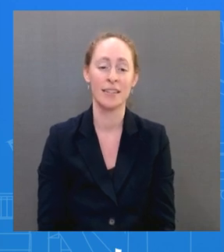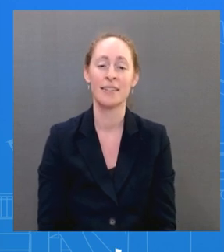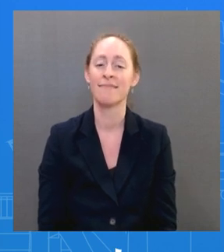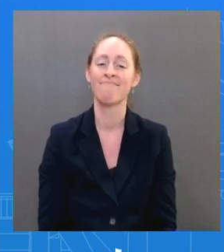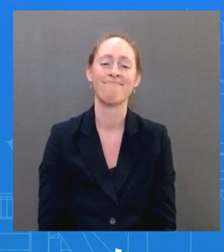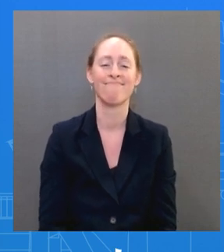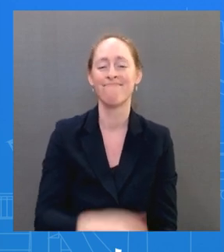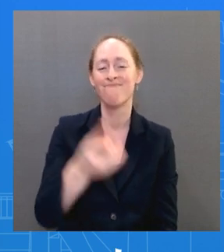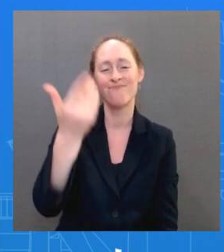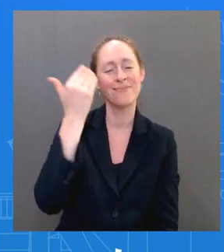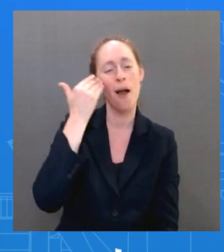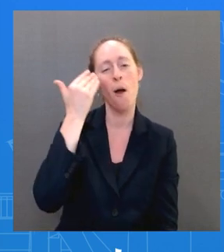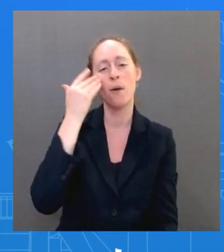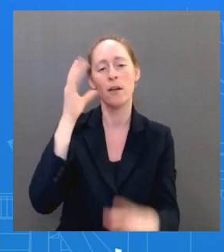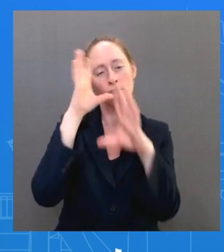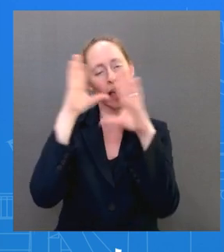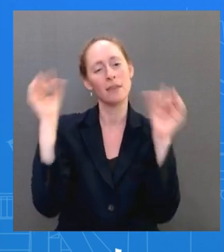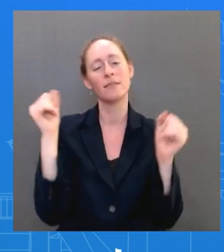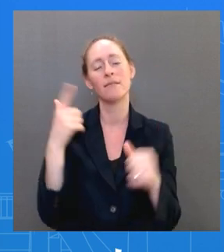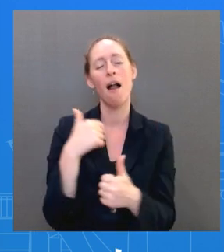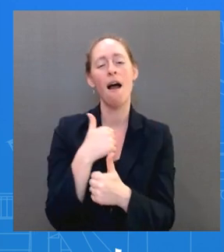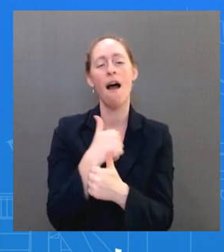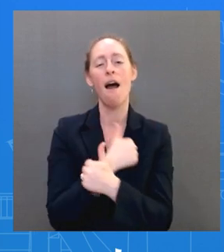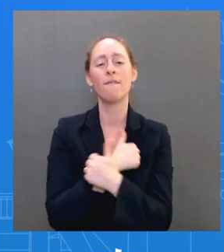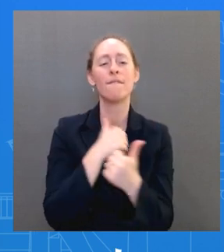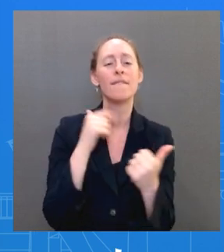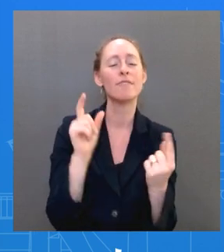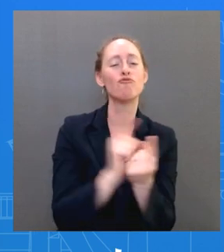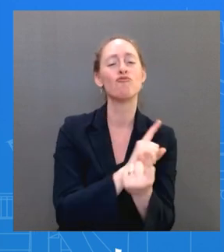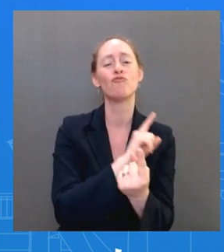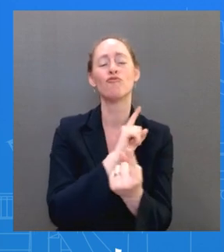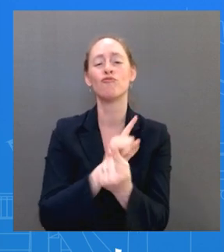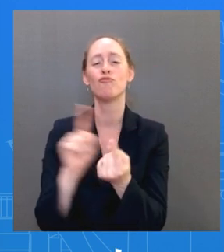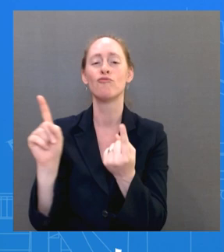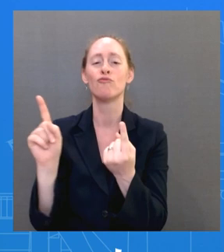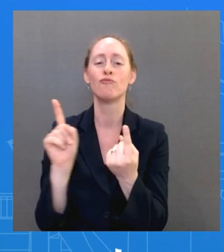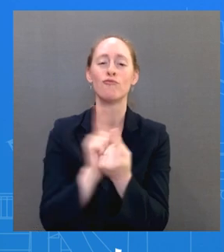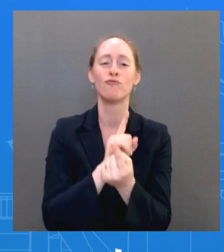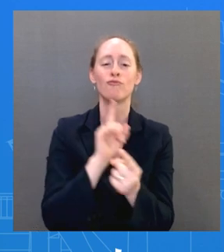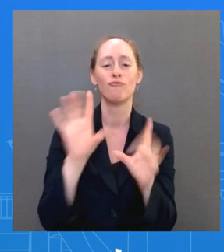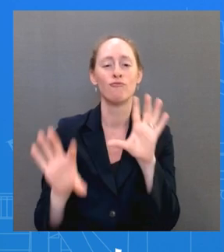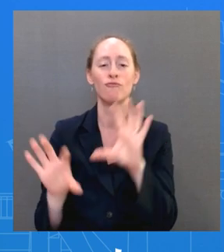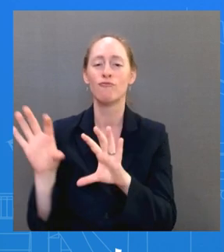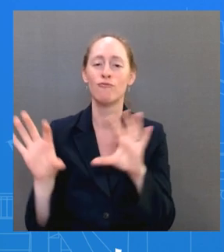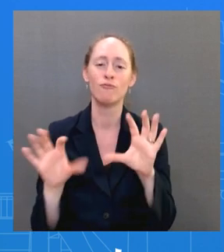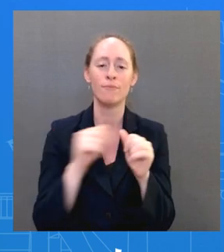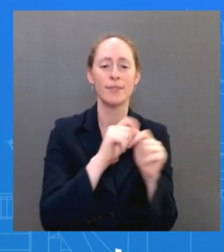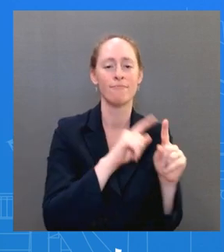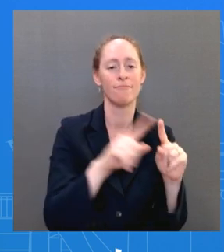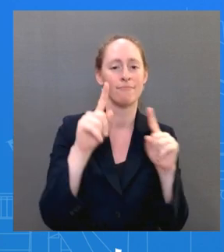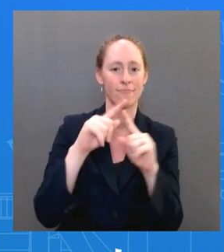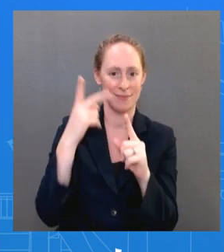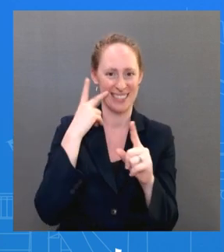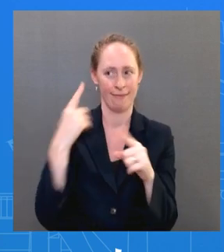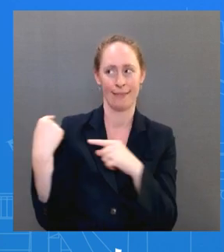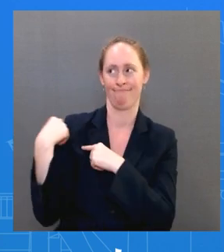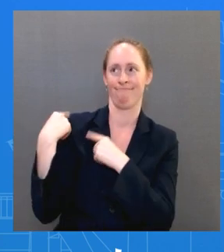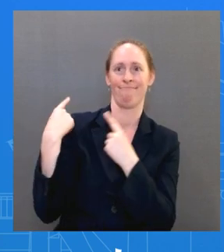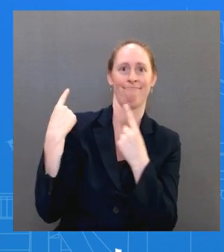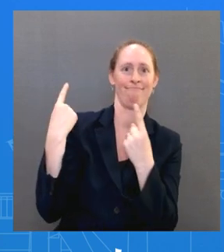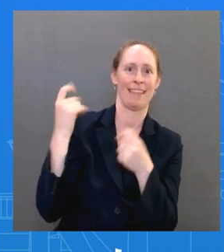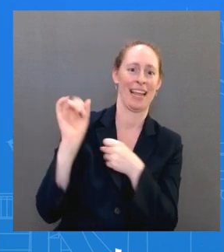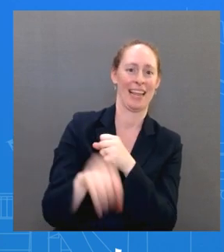American public. What you've seen the last couple of weeks, the last several months, I would argue the last several years, is Joe Biden being Joe